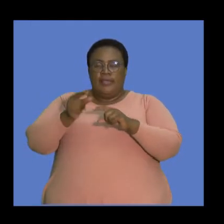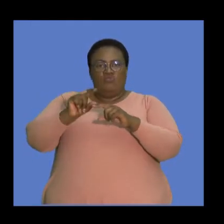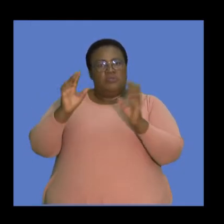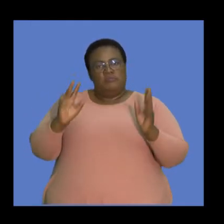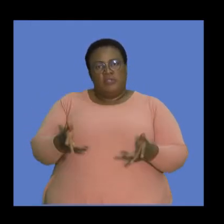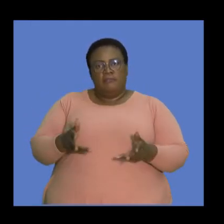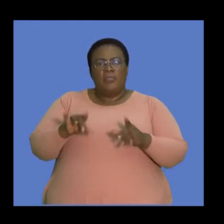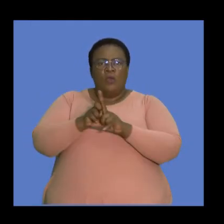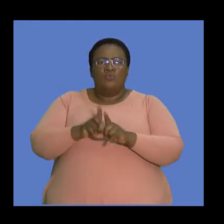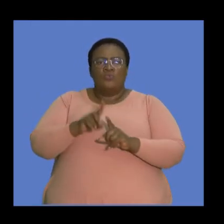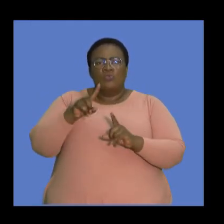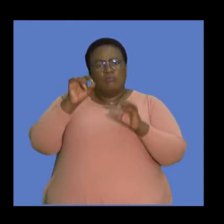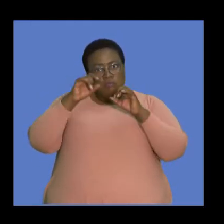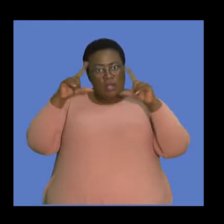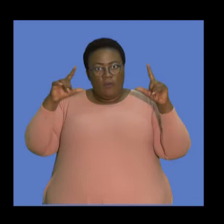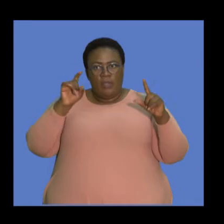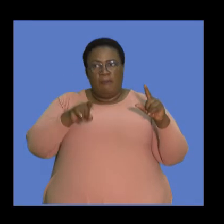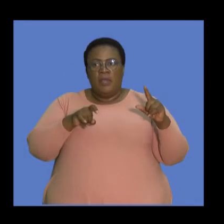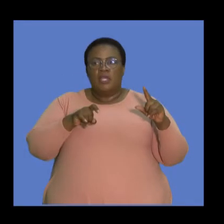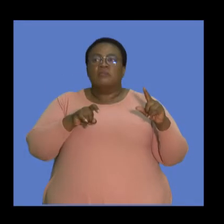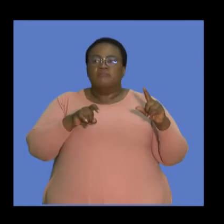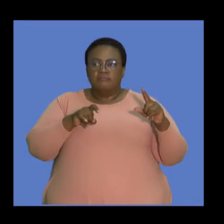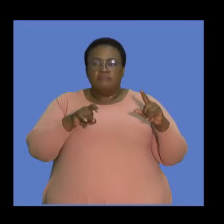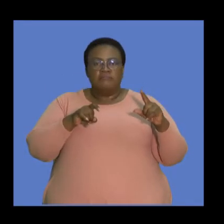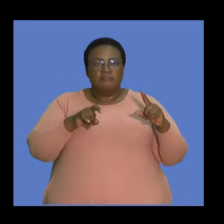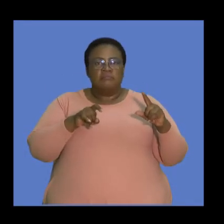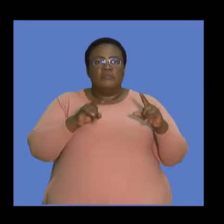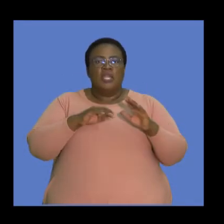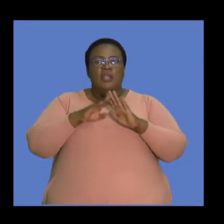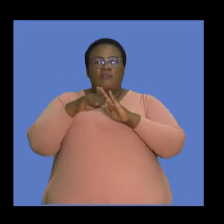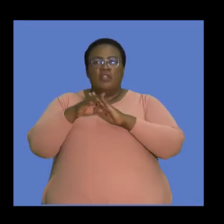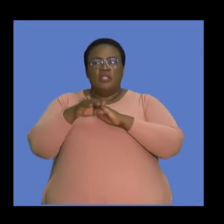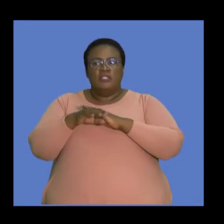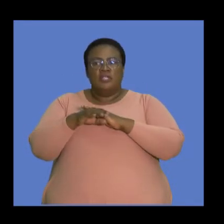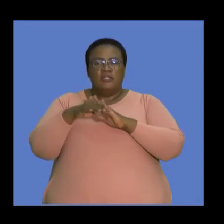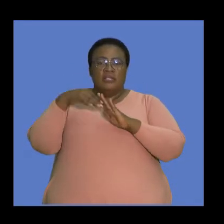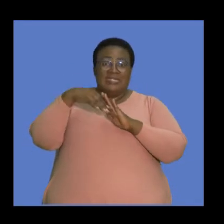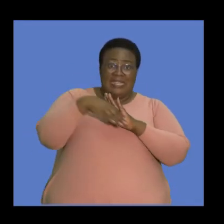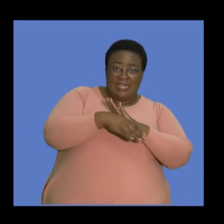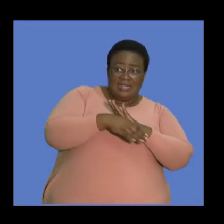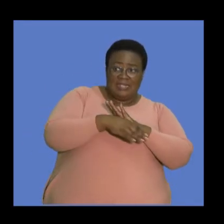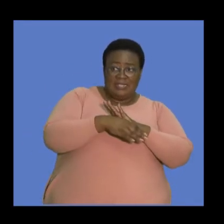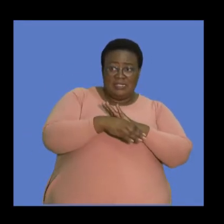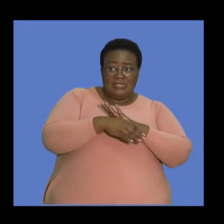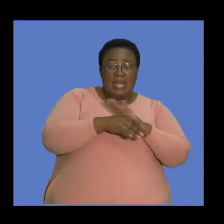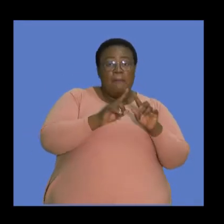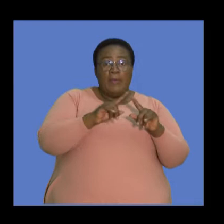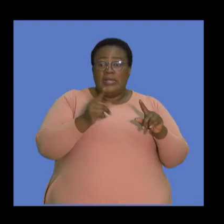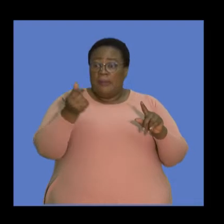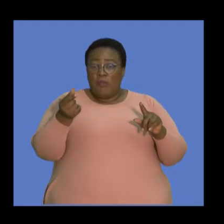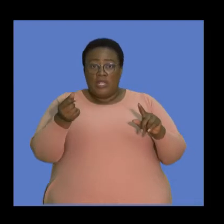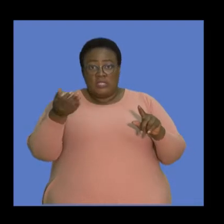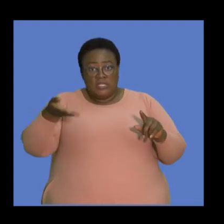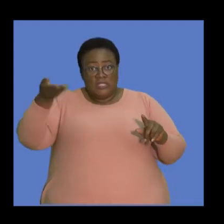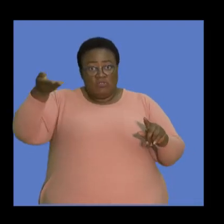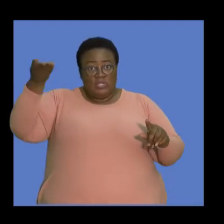you also need to notice that even when the rate of inflation decreases, the prices are still